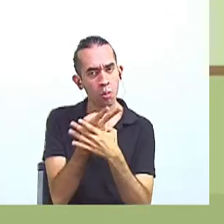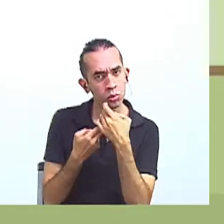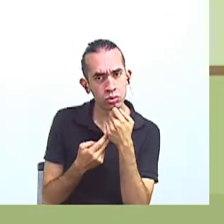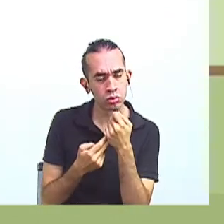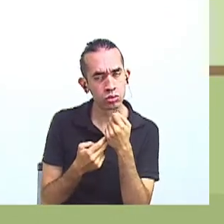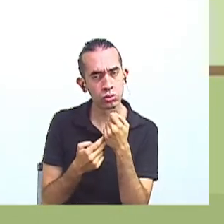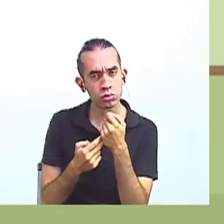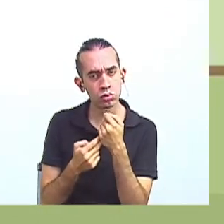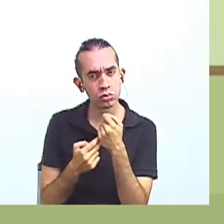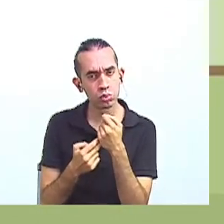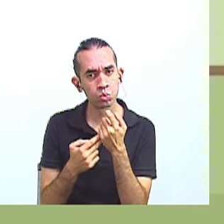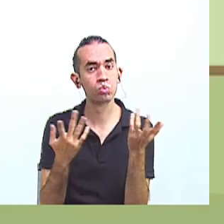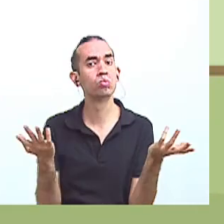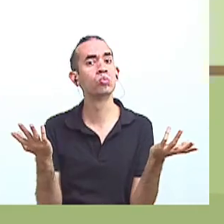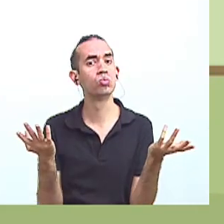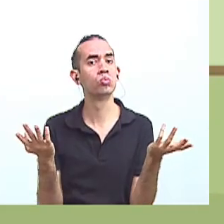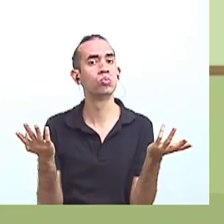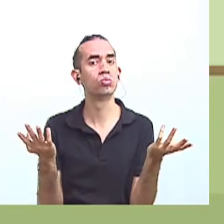both?